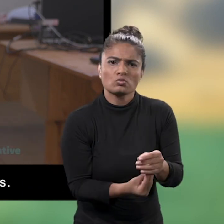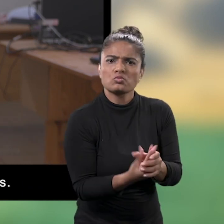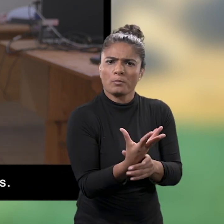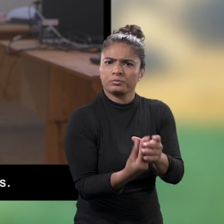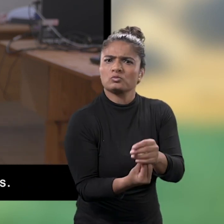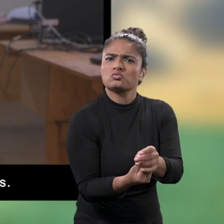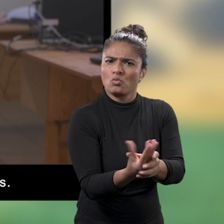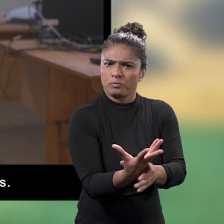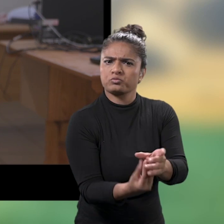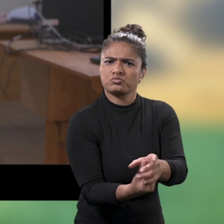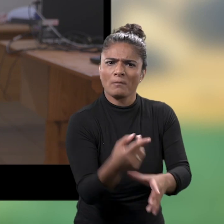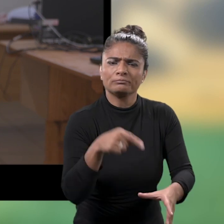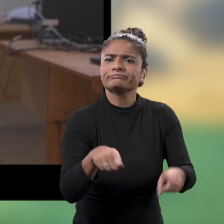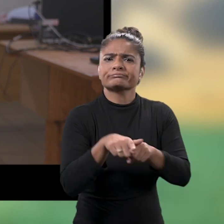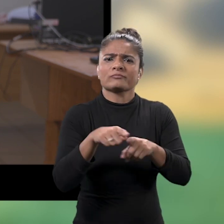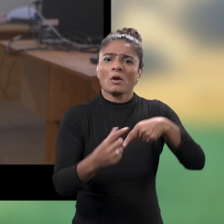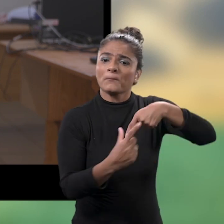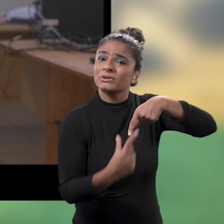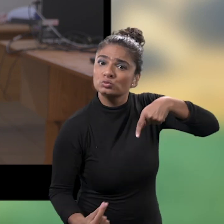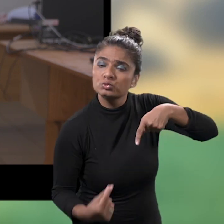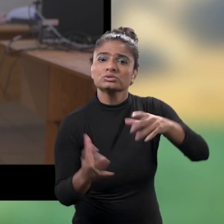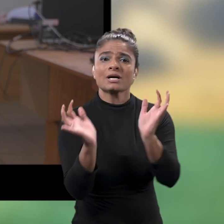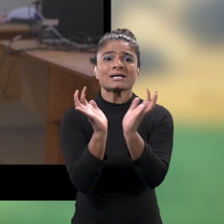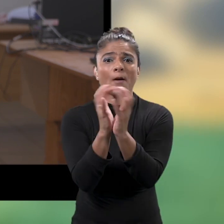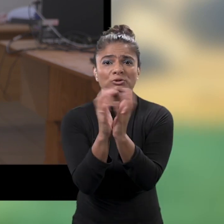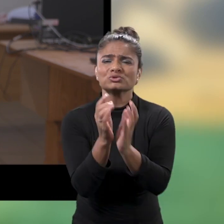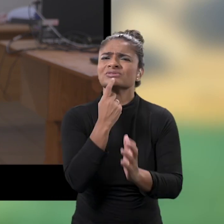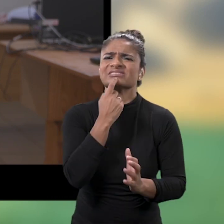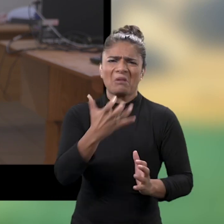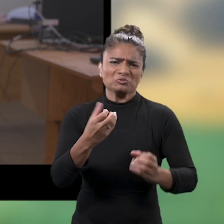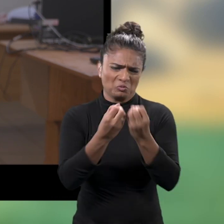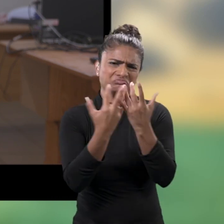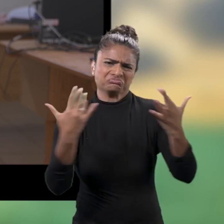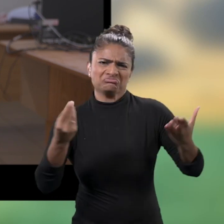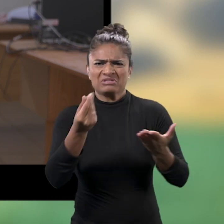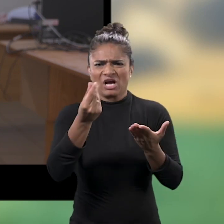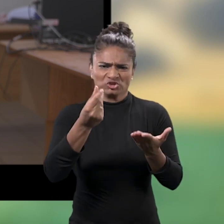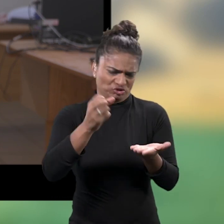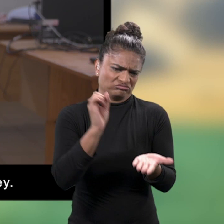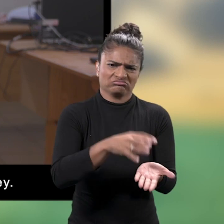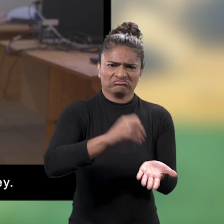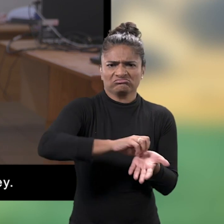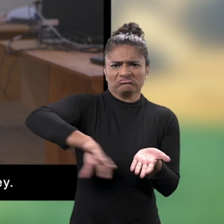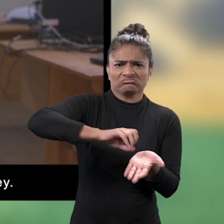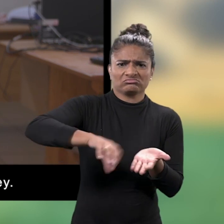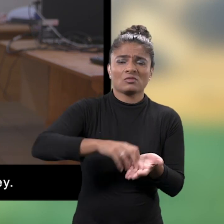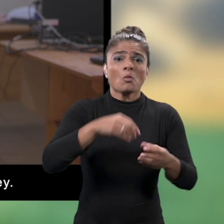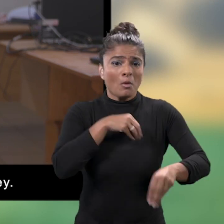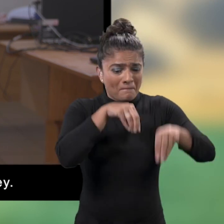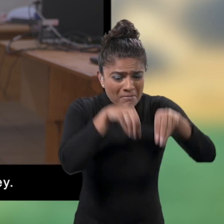silima ama cash crop, of which ma beetroot nama cabbage nama tamati into ezinjengalezo.